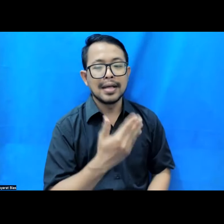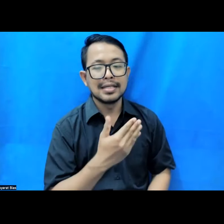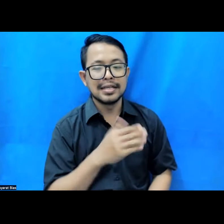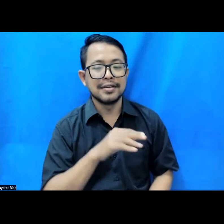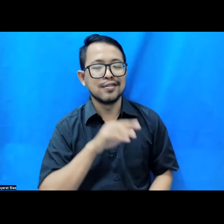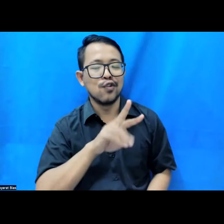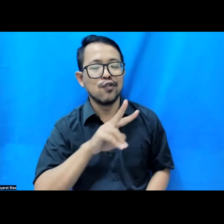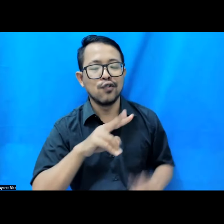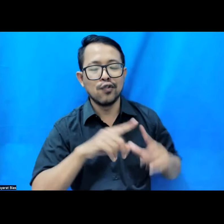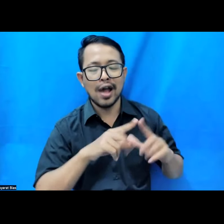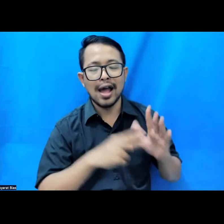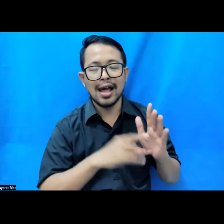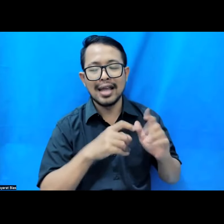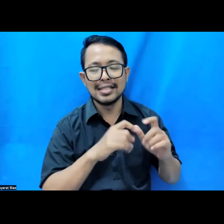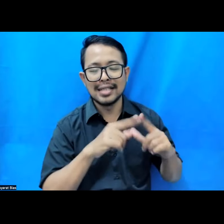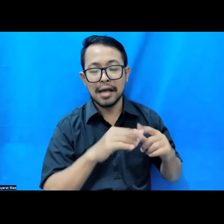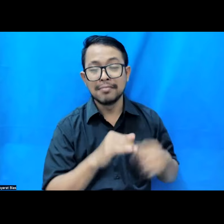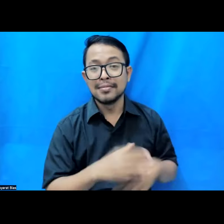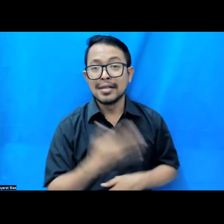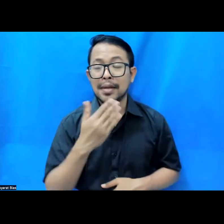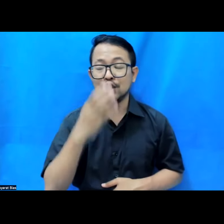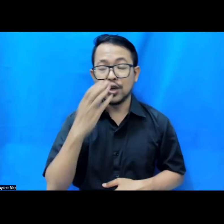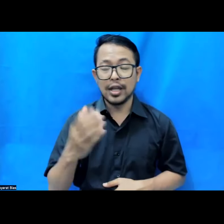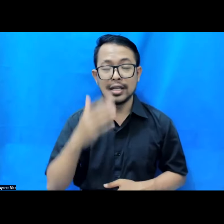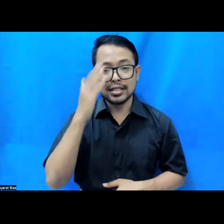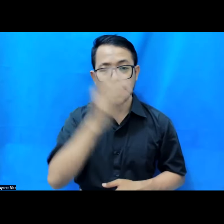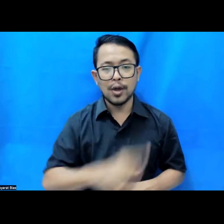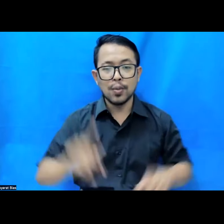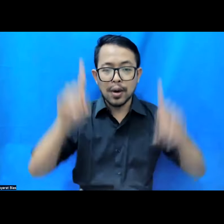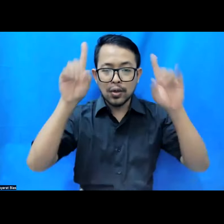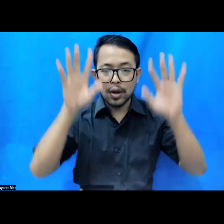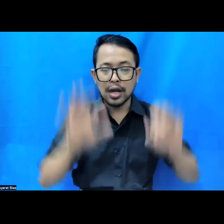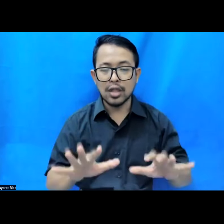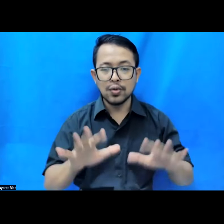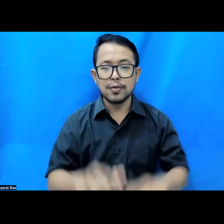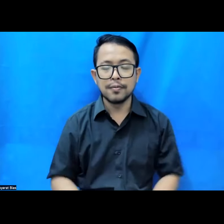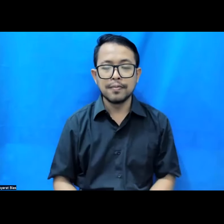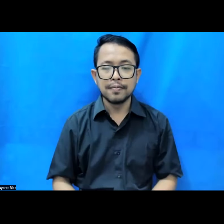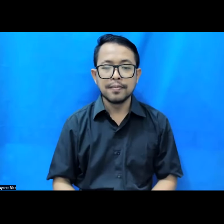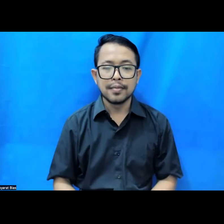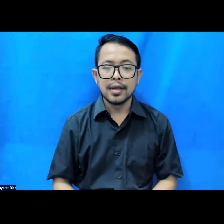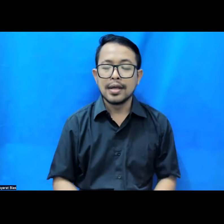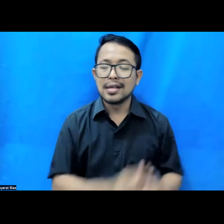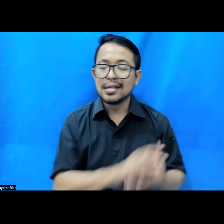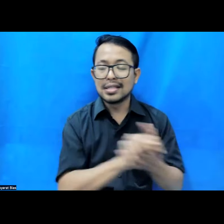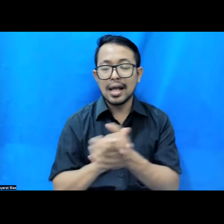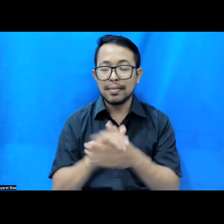Thank you very much, Vanessa. Good afternoon, and may peace be upon you all.